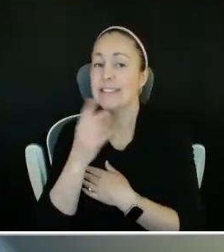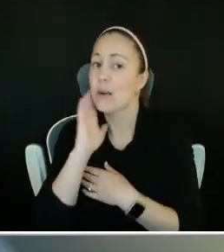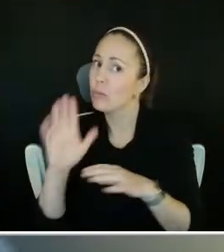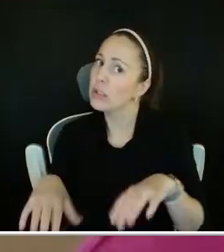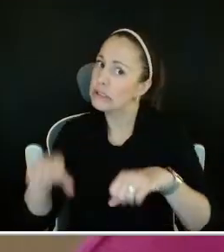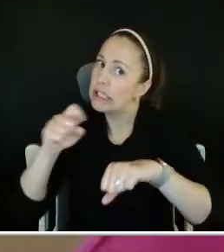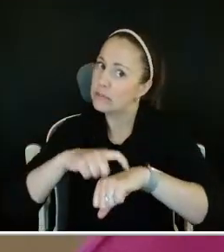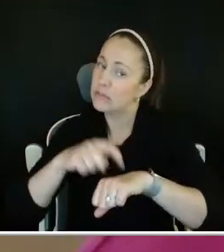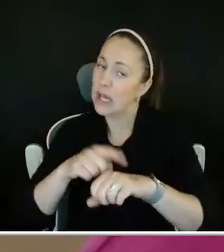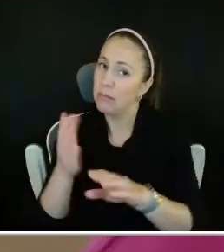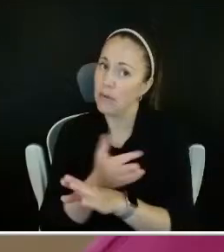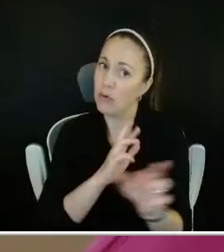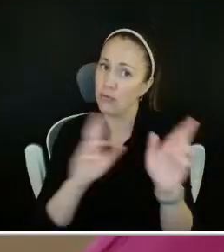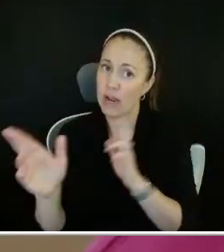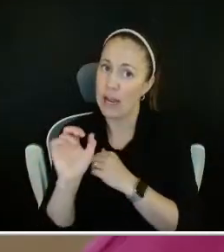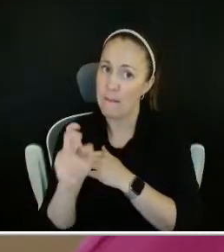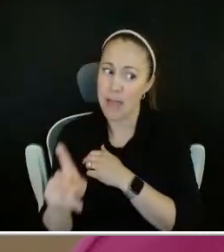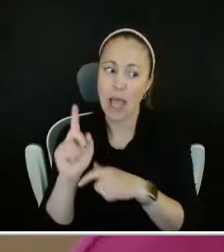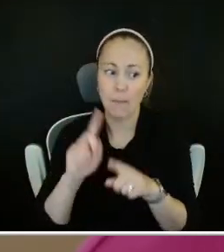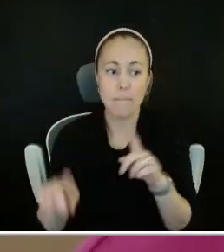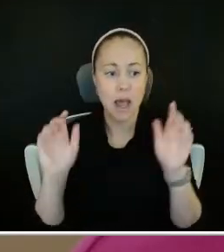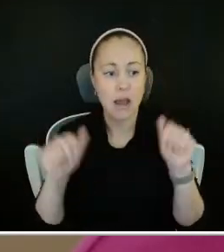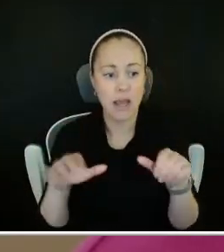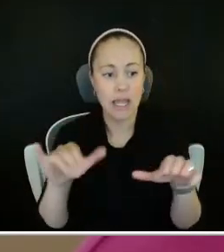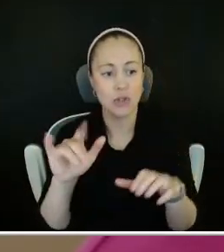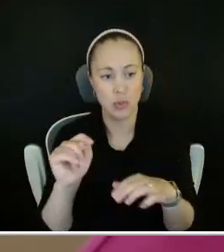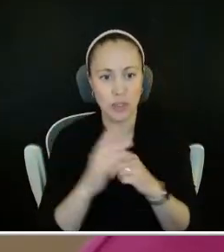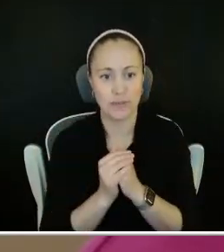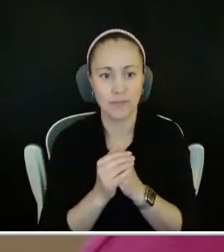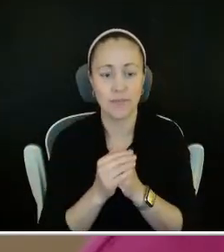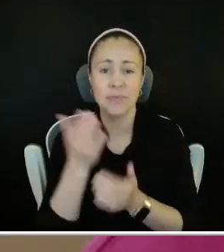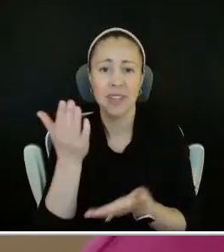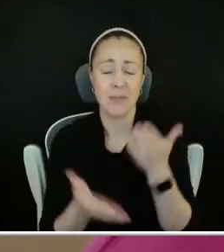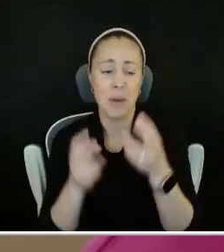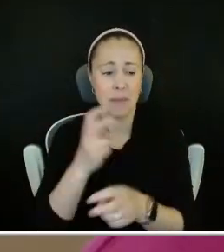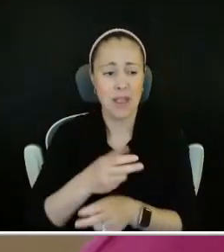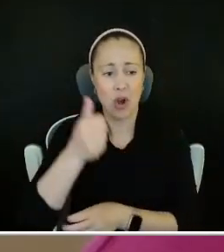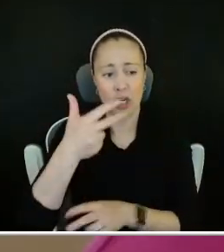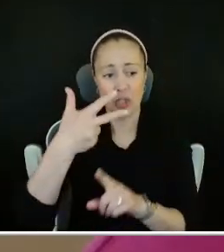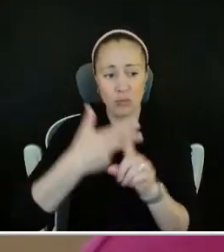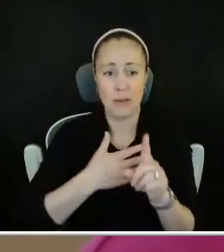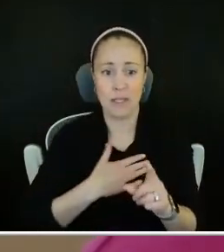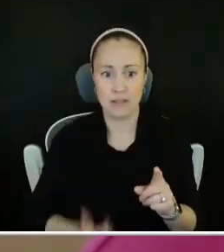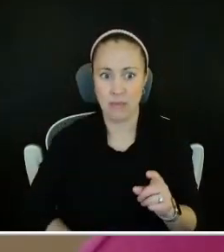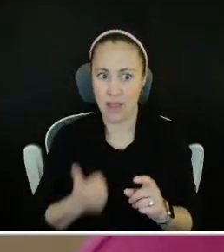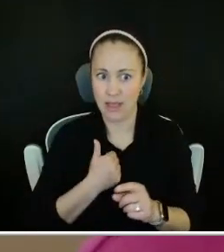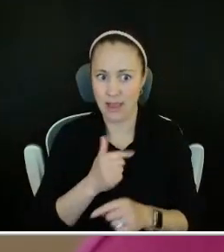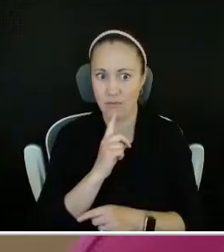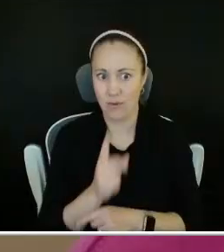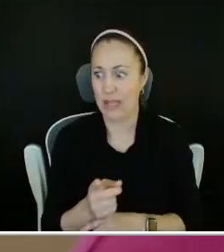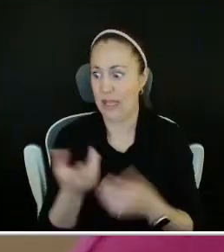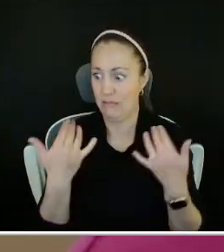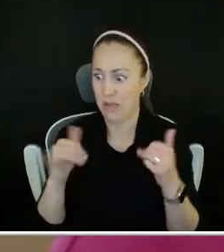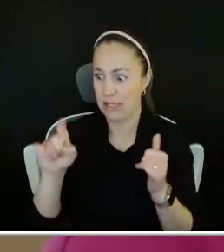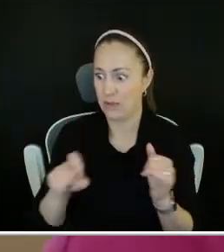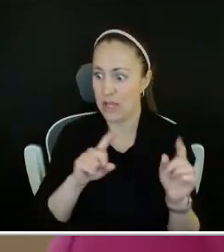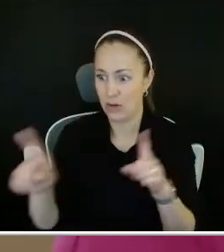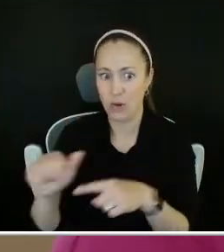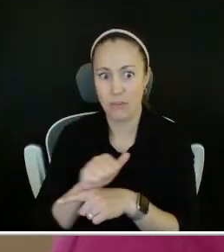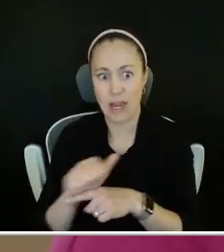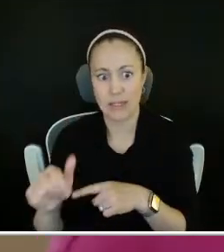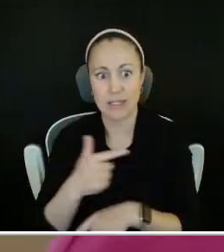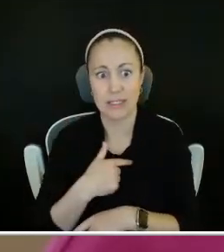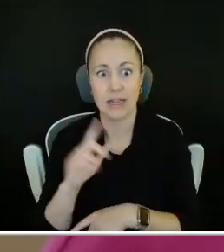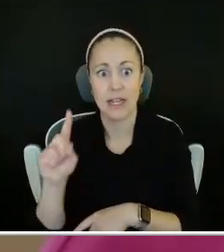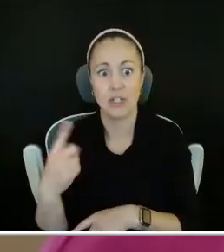was like probably the hardest 3 months of my life, because I still had to go to practices, and I'm just sitting